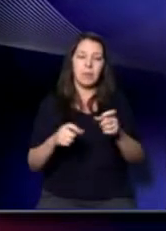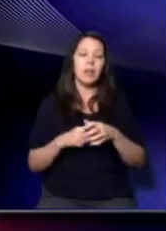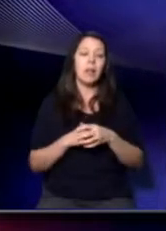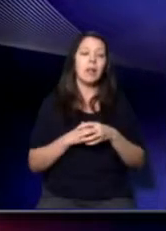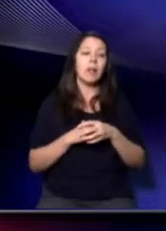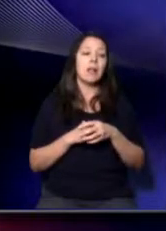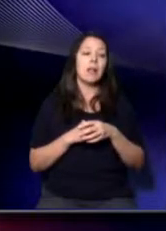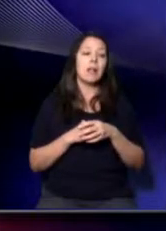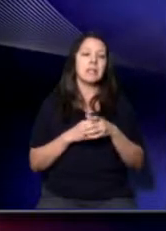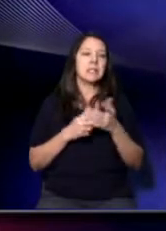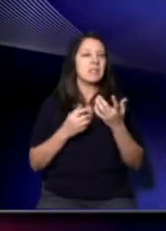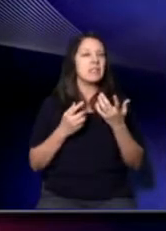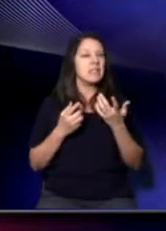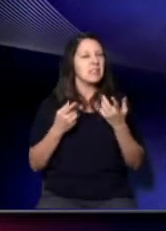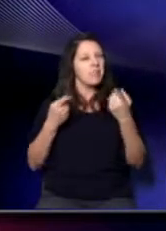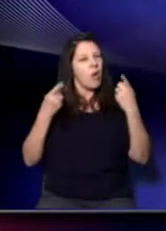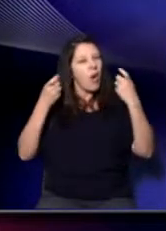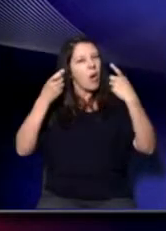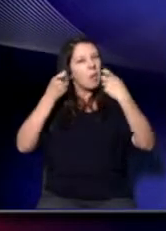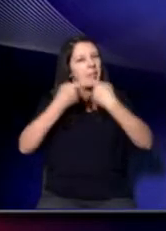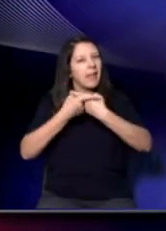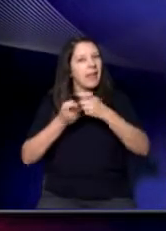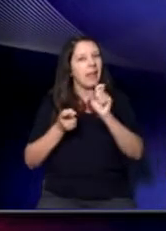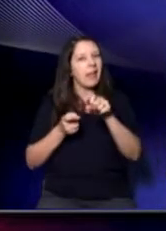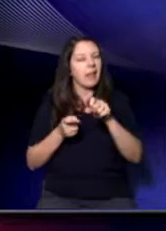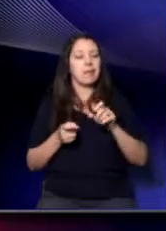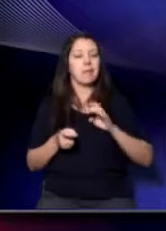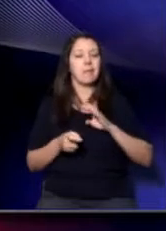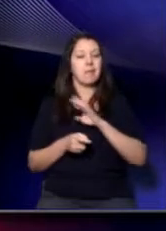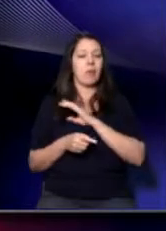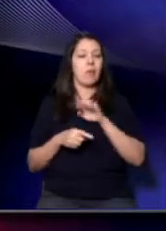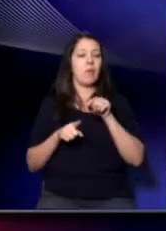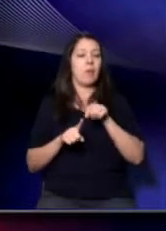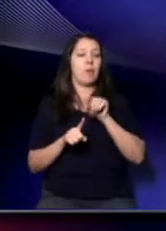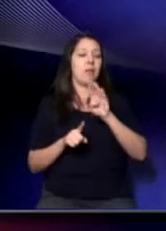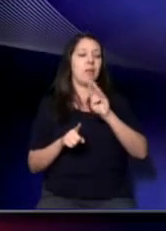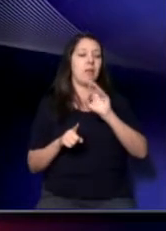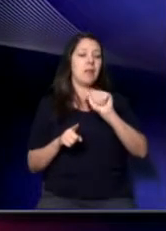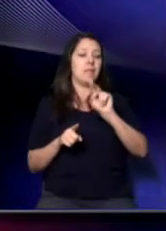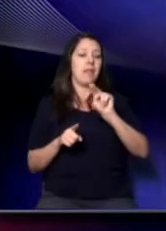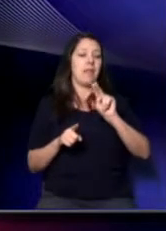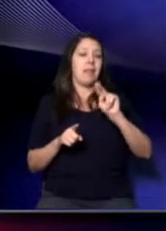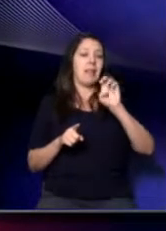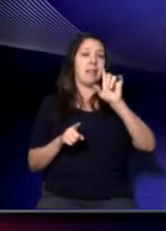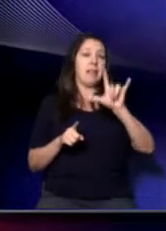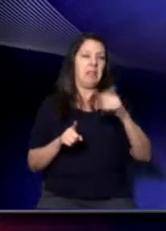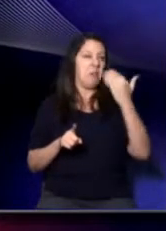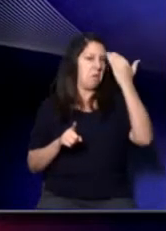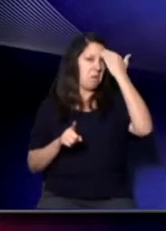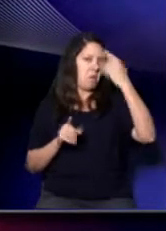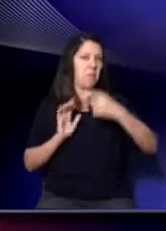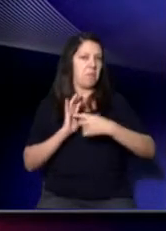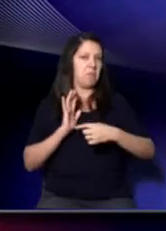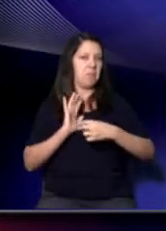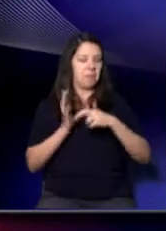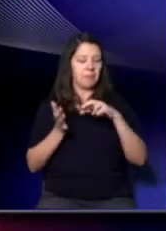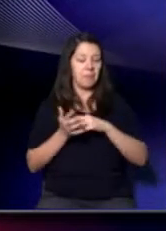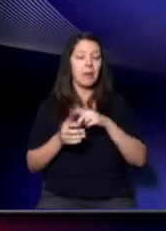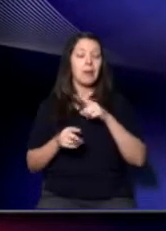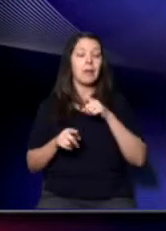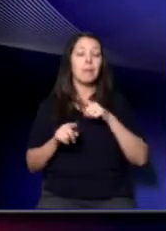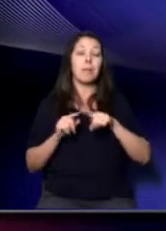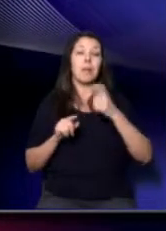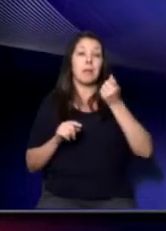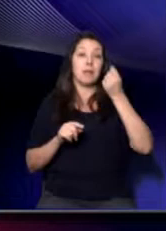It gets rather complicated. Board member Manley may know, but more so. But it really goes back to the base year